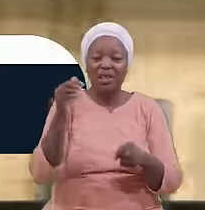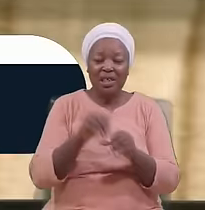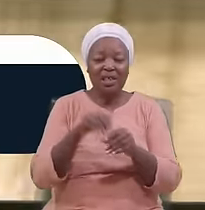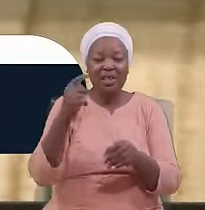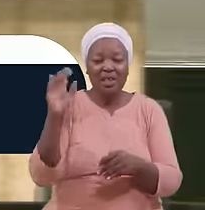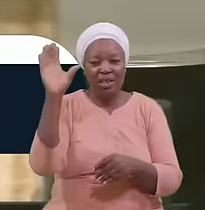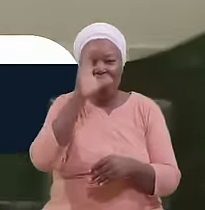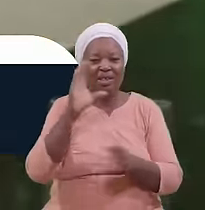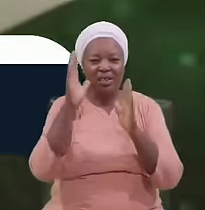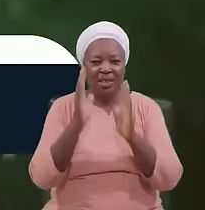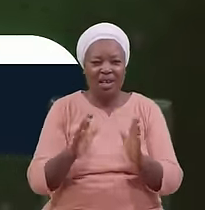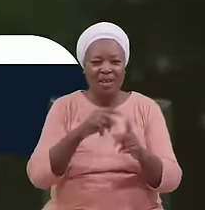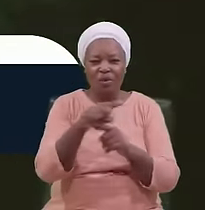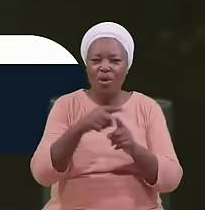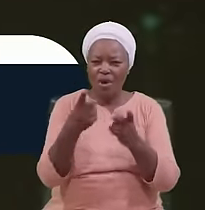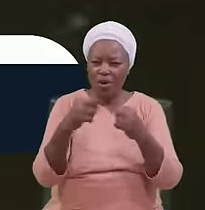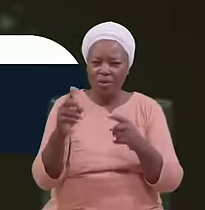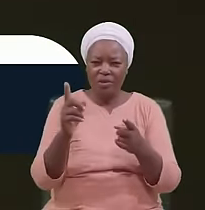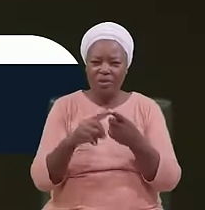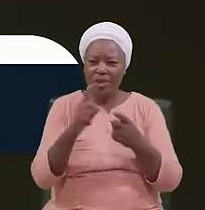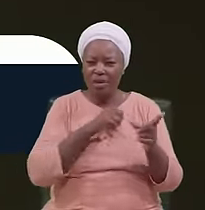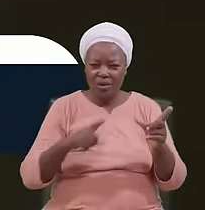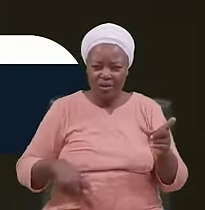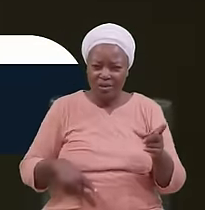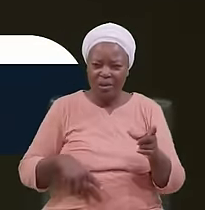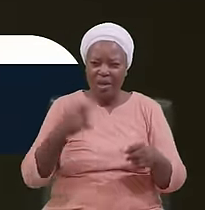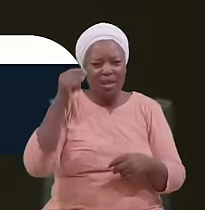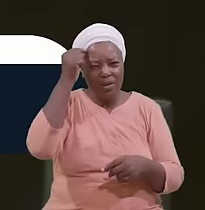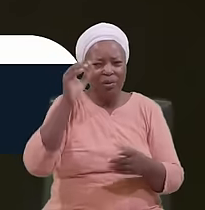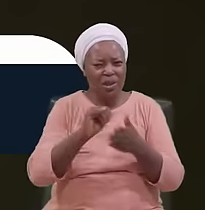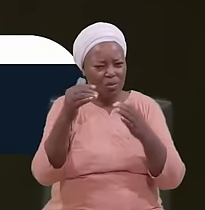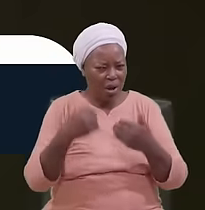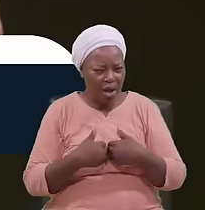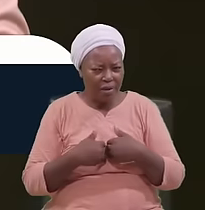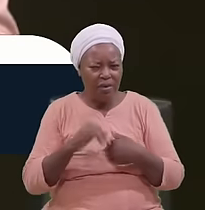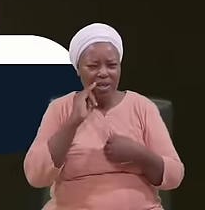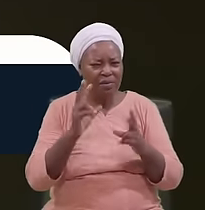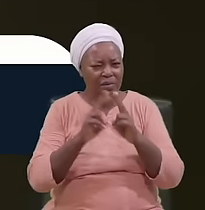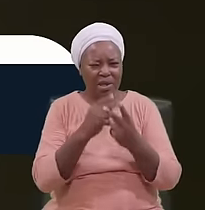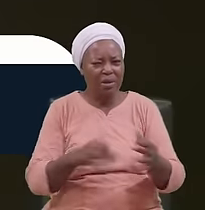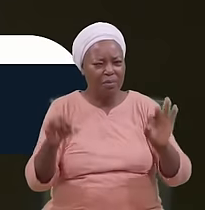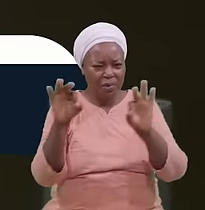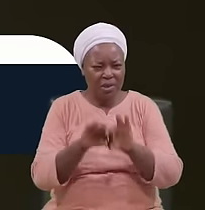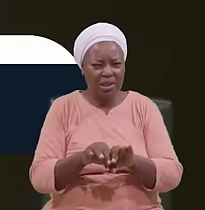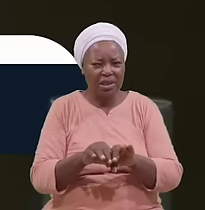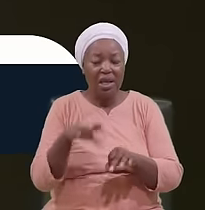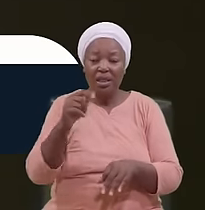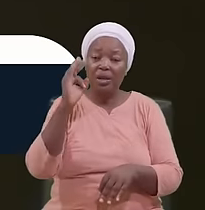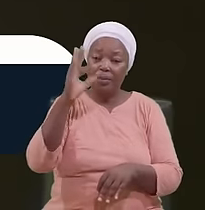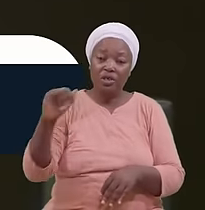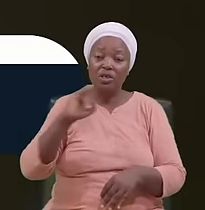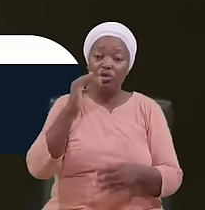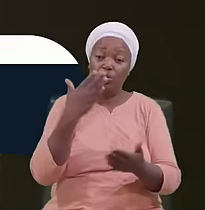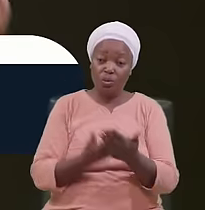When you are coming to the Lord, the thought you have is very important. The preaching is